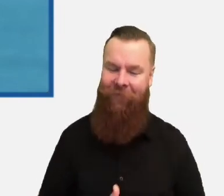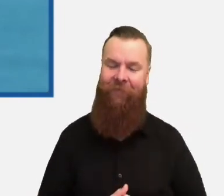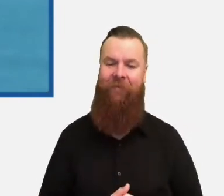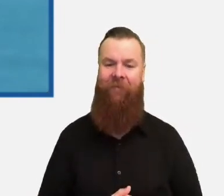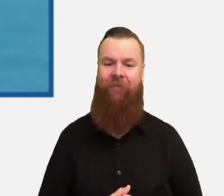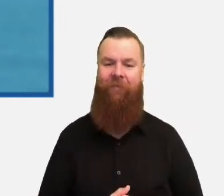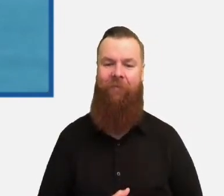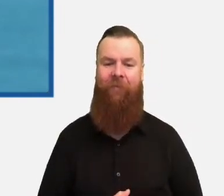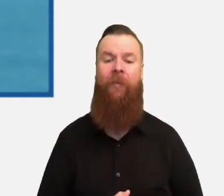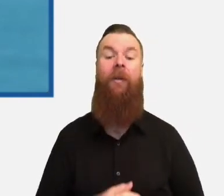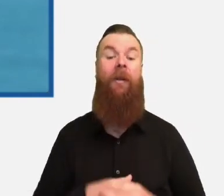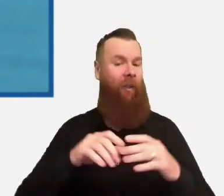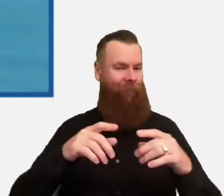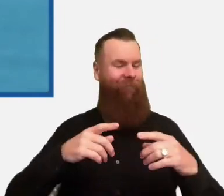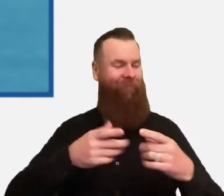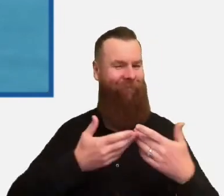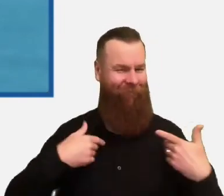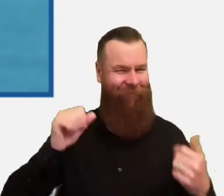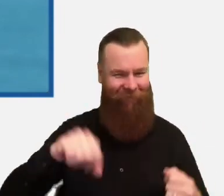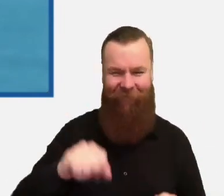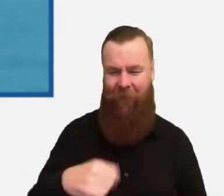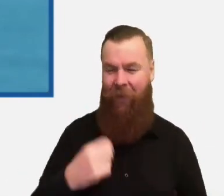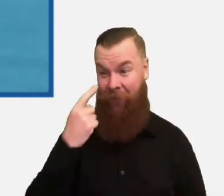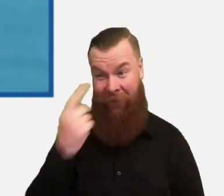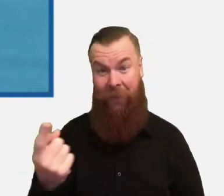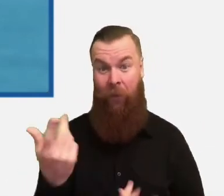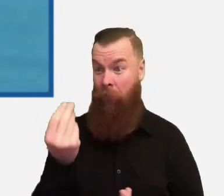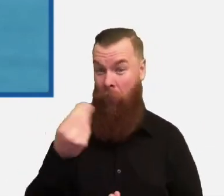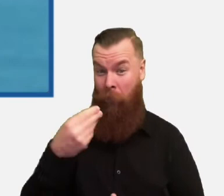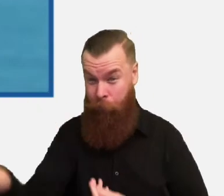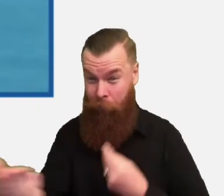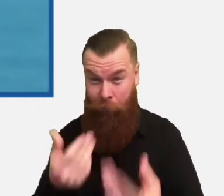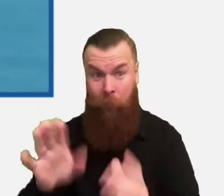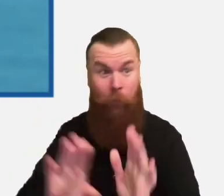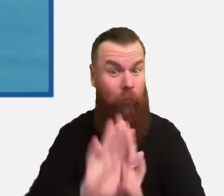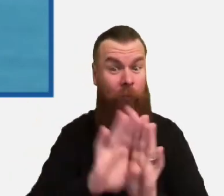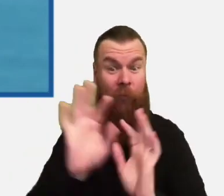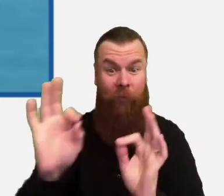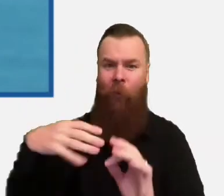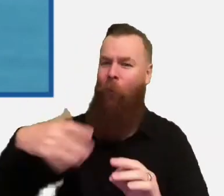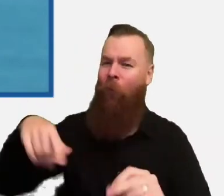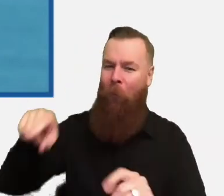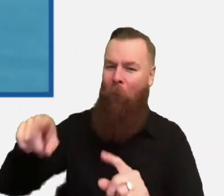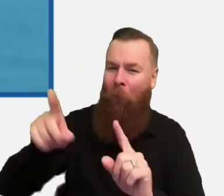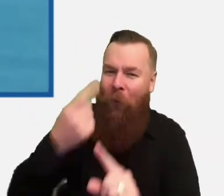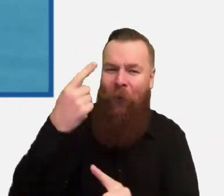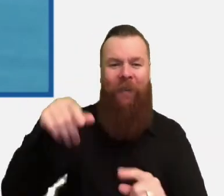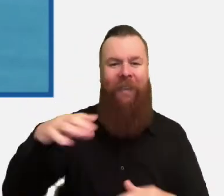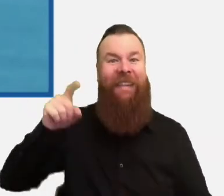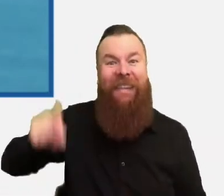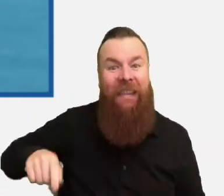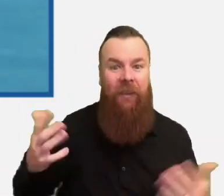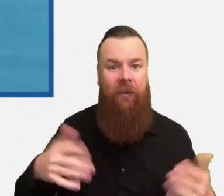is now viable because we can quantify the avoidable cost of not